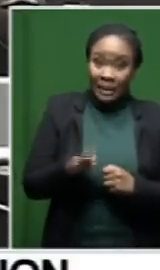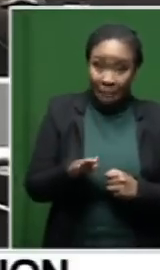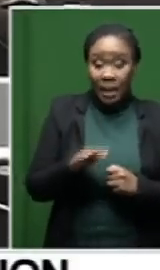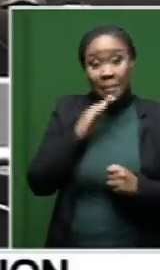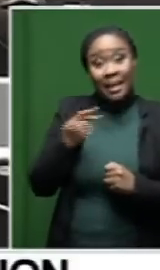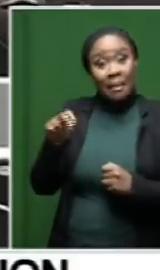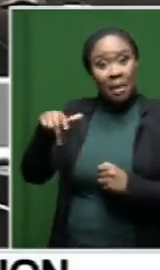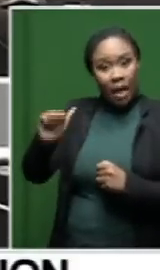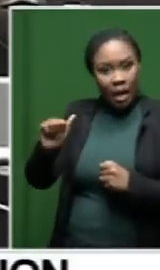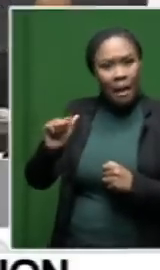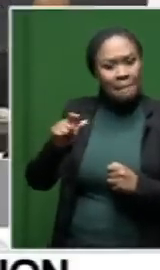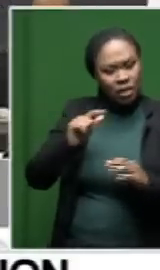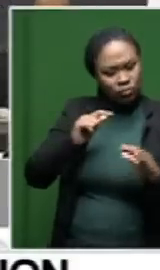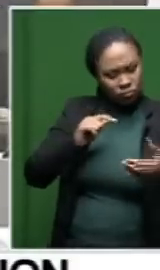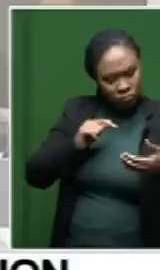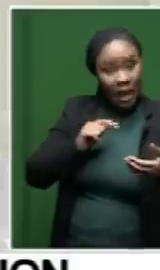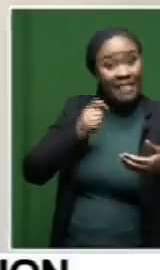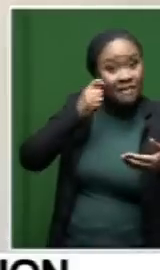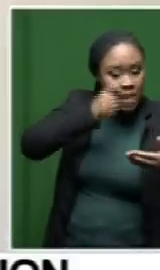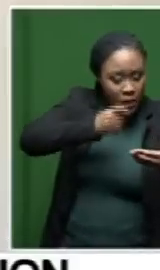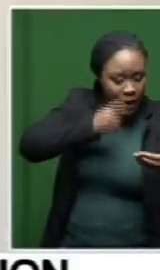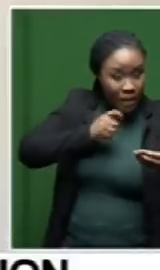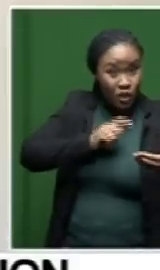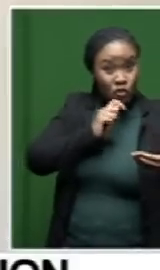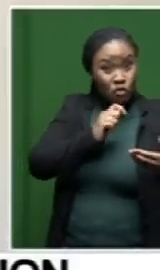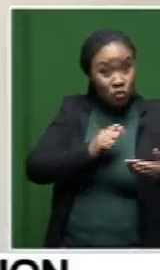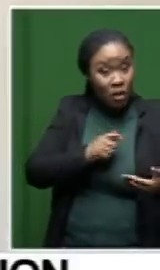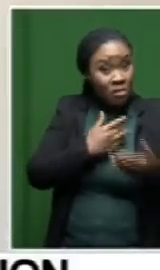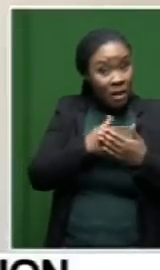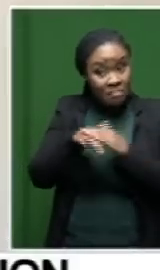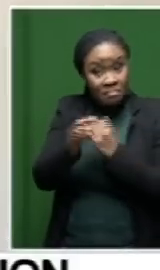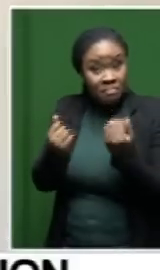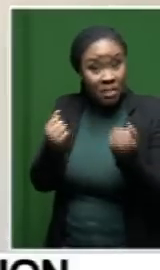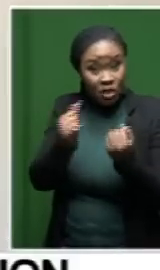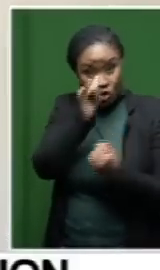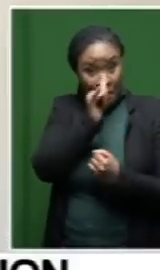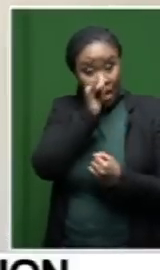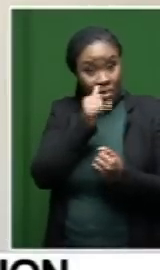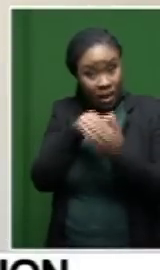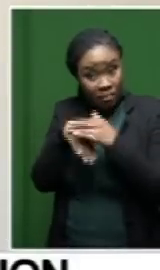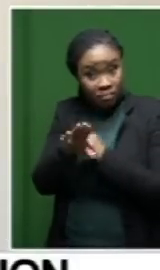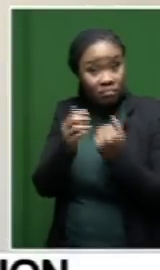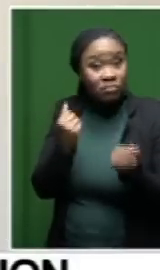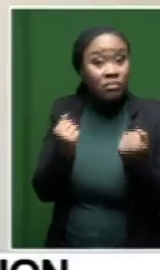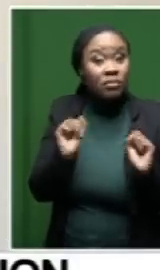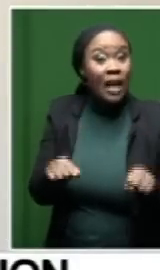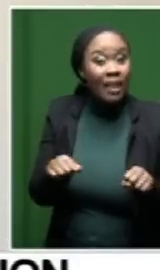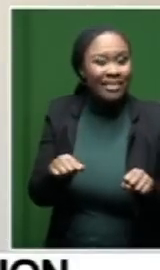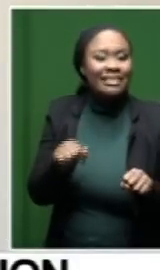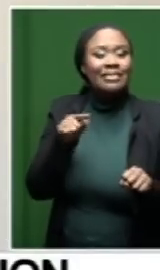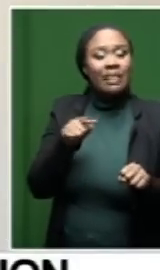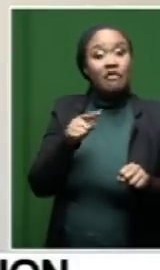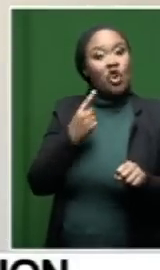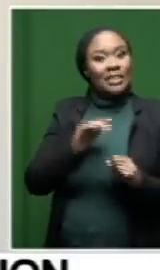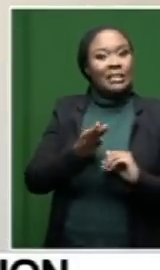still needs to verify whether or not any of these cases are prosecutable from a criminal standard point of view. Yeah. So the best